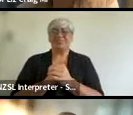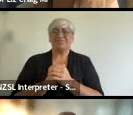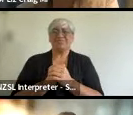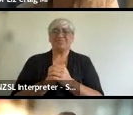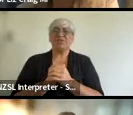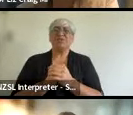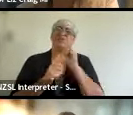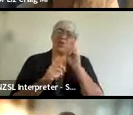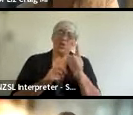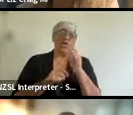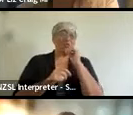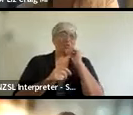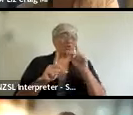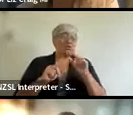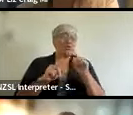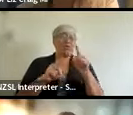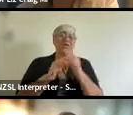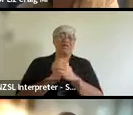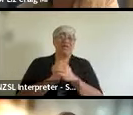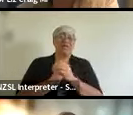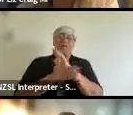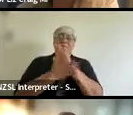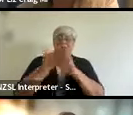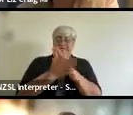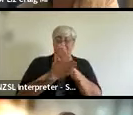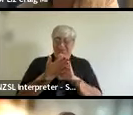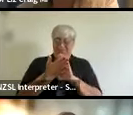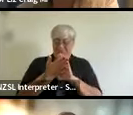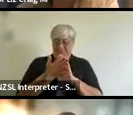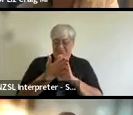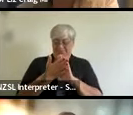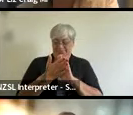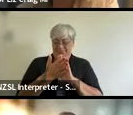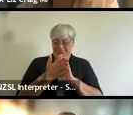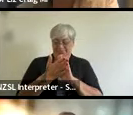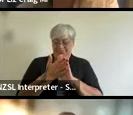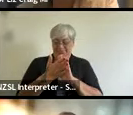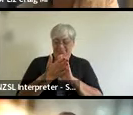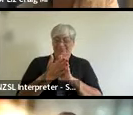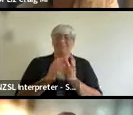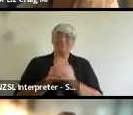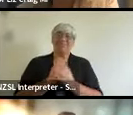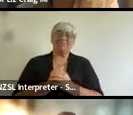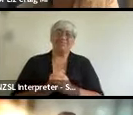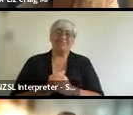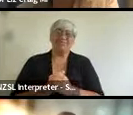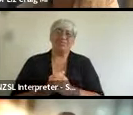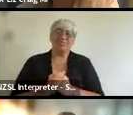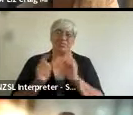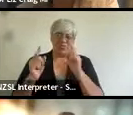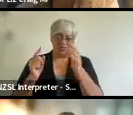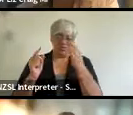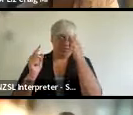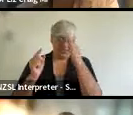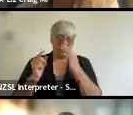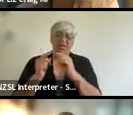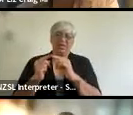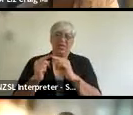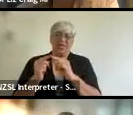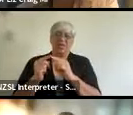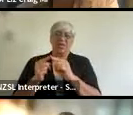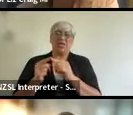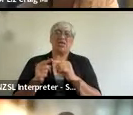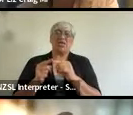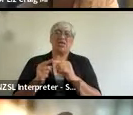acceptable would be too much more